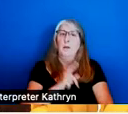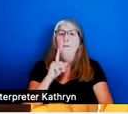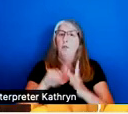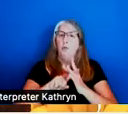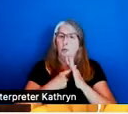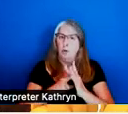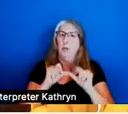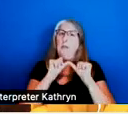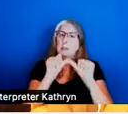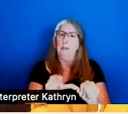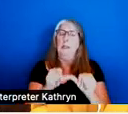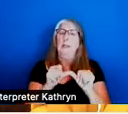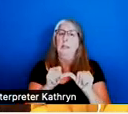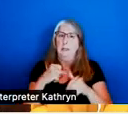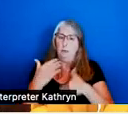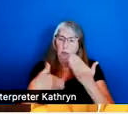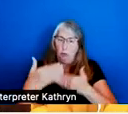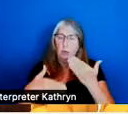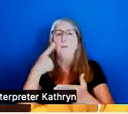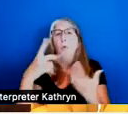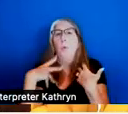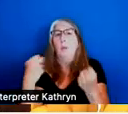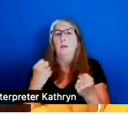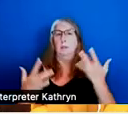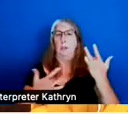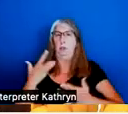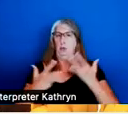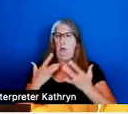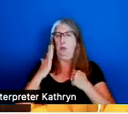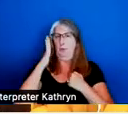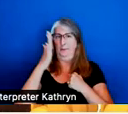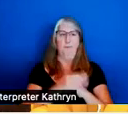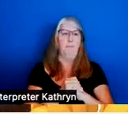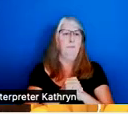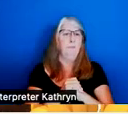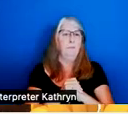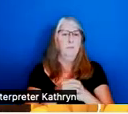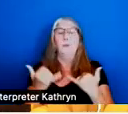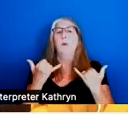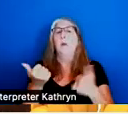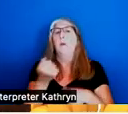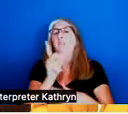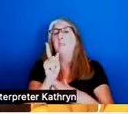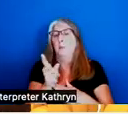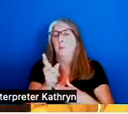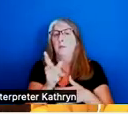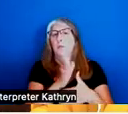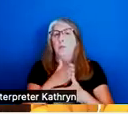sustain this journey of wellness and joy. I want to take a few moments to share what we do